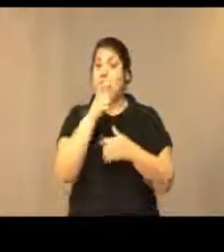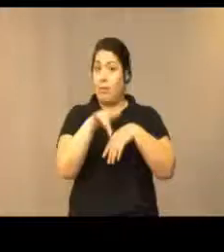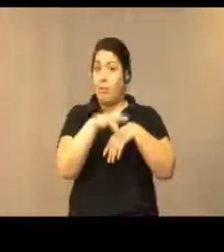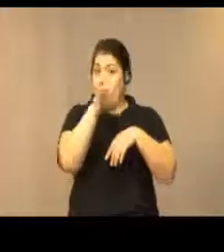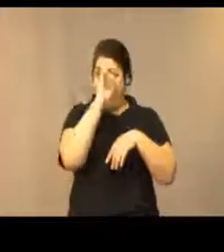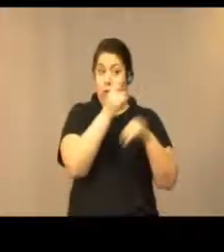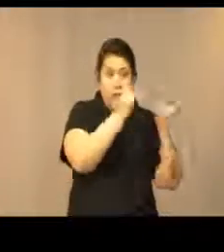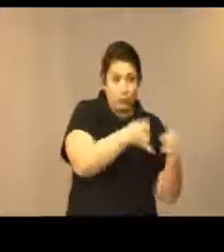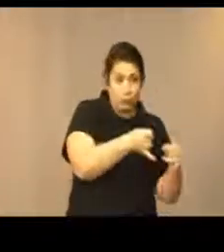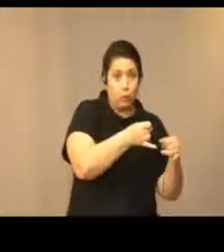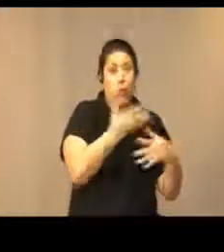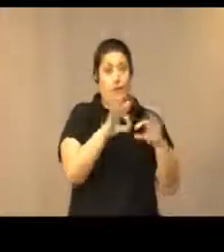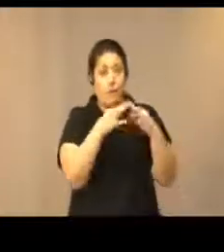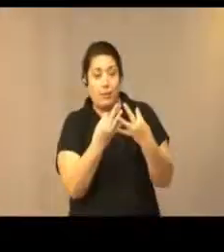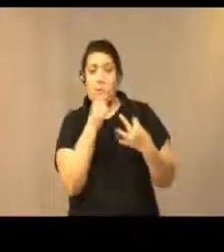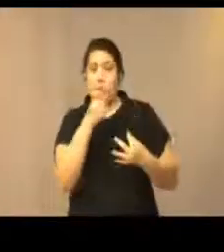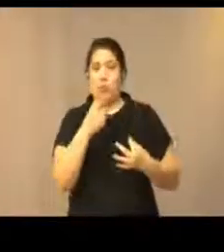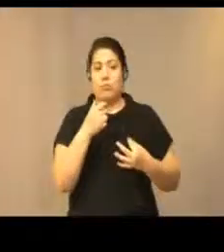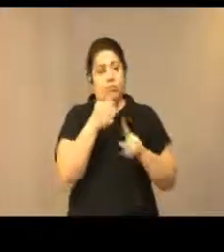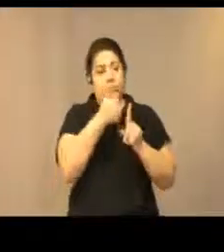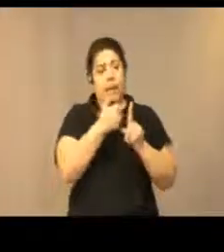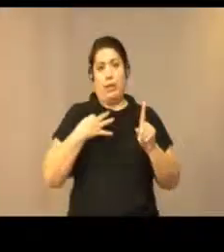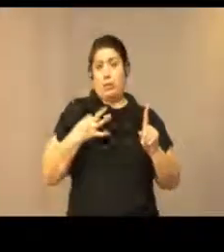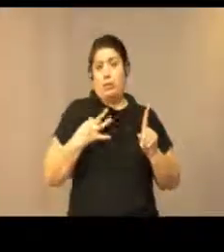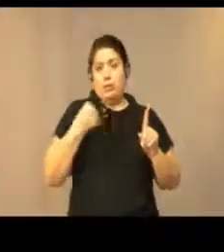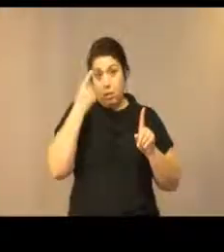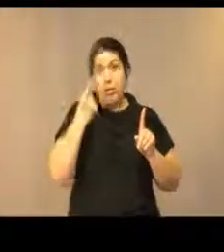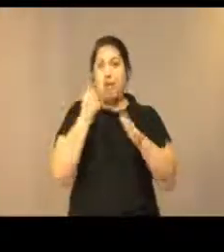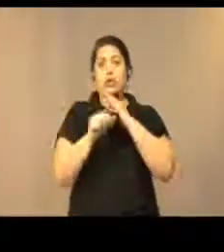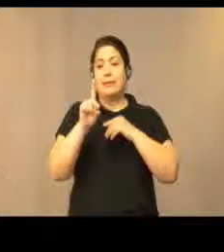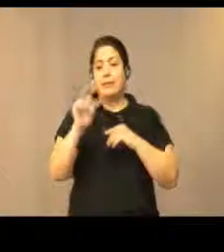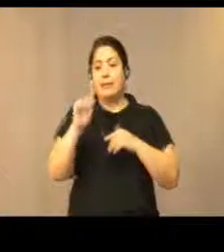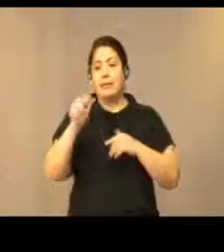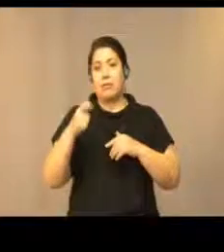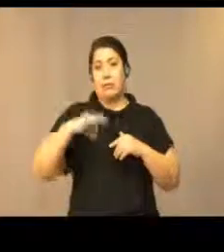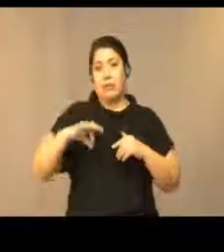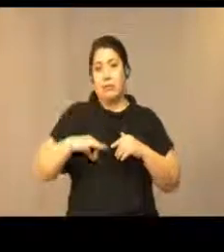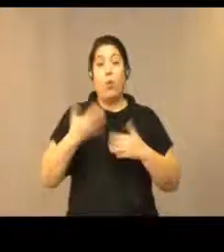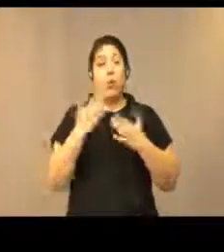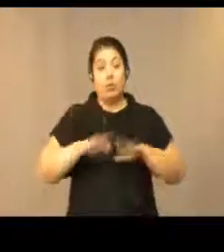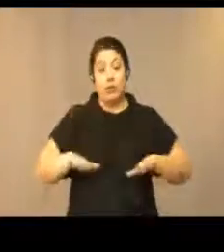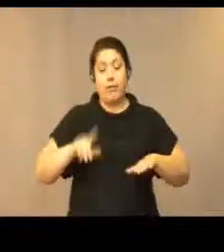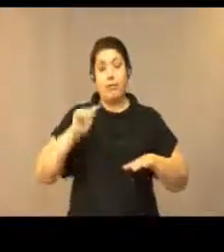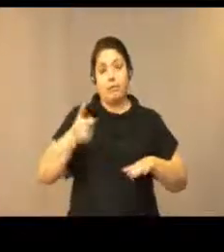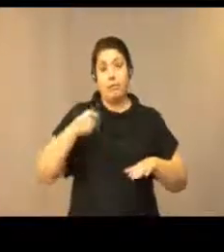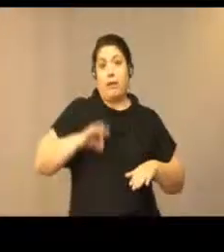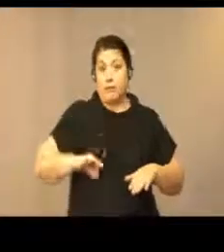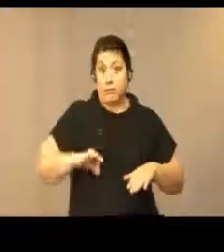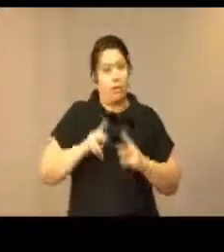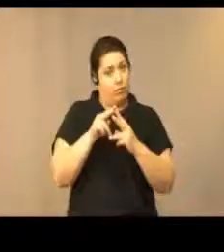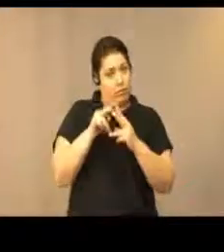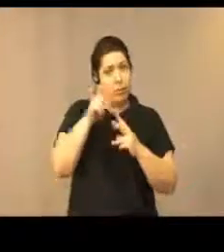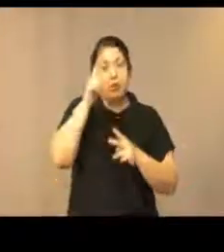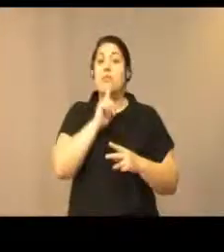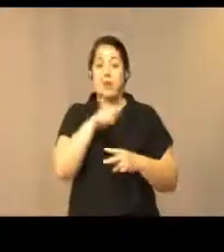and families who are eligible for the disability tax credit and, or the child tax credit benefits to help save